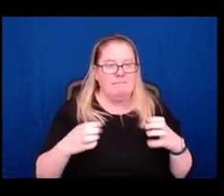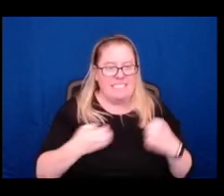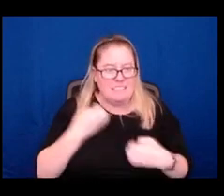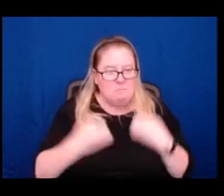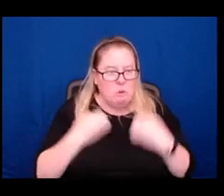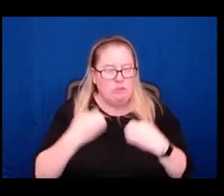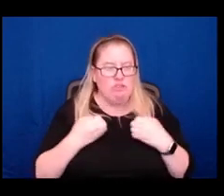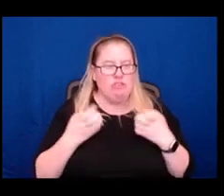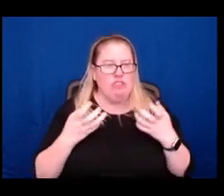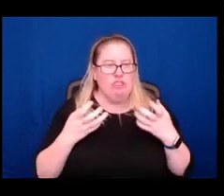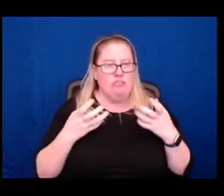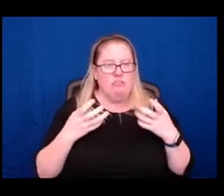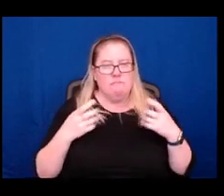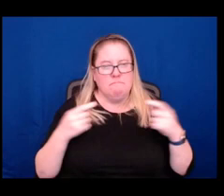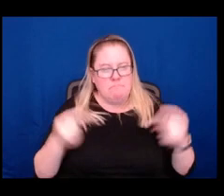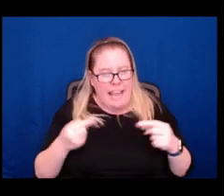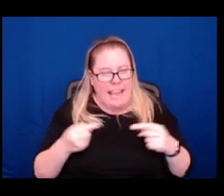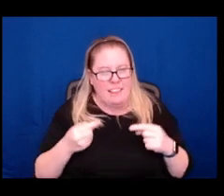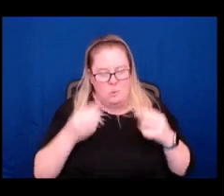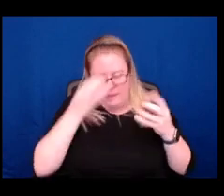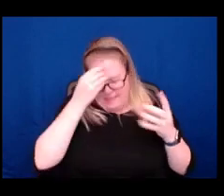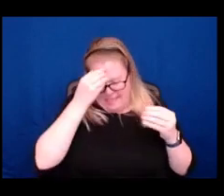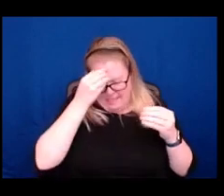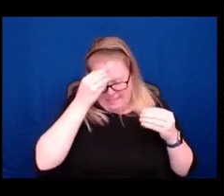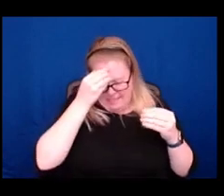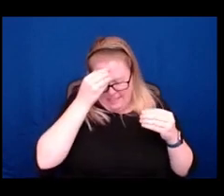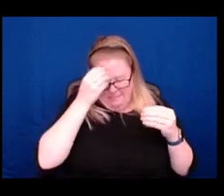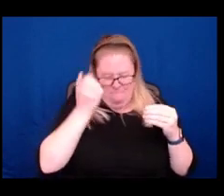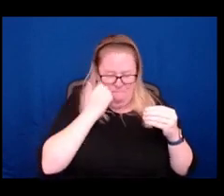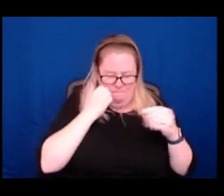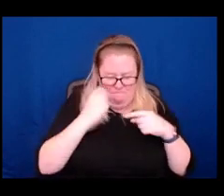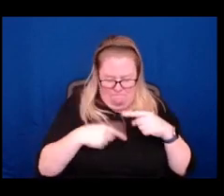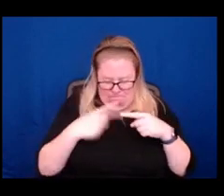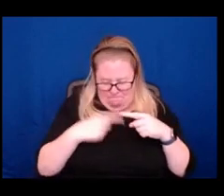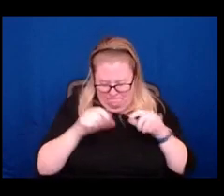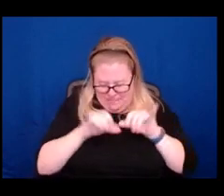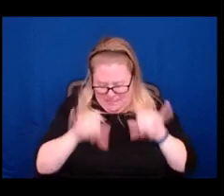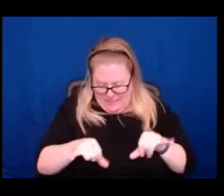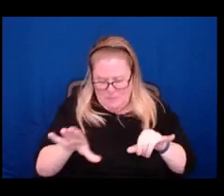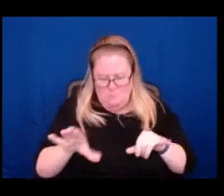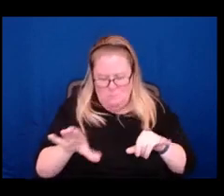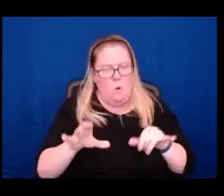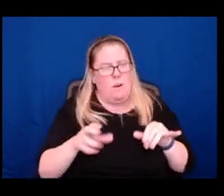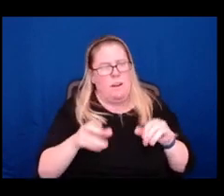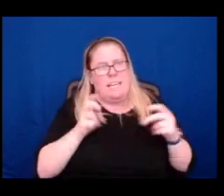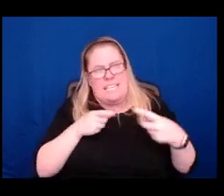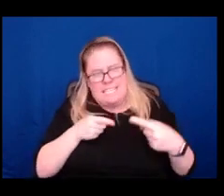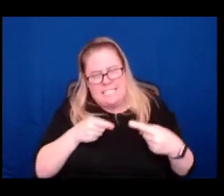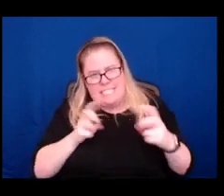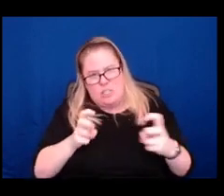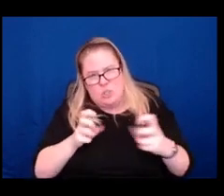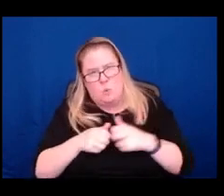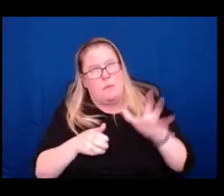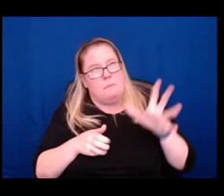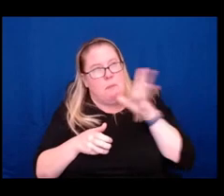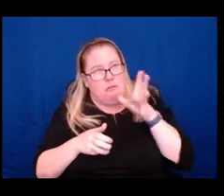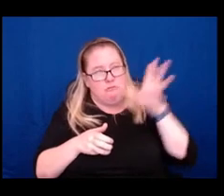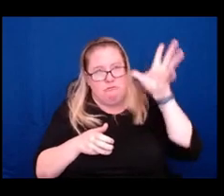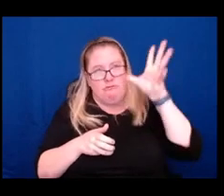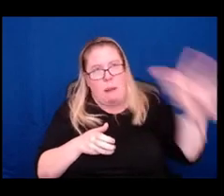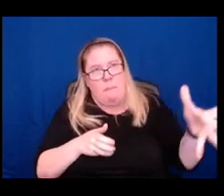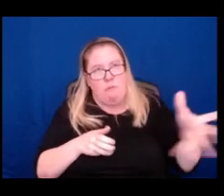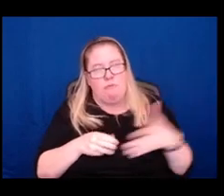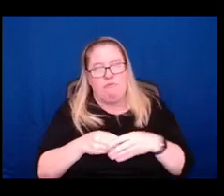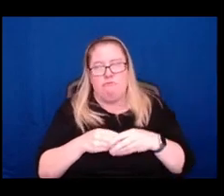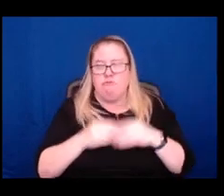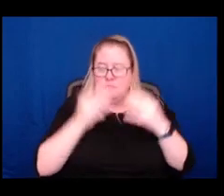our reproductive, you know, system, issues that maybe we had with our mothers, our grandmothers, mm-hmm. Things that